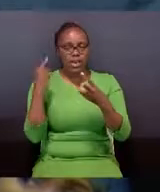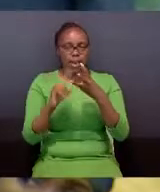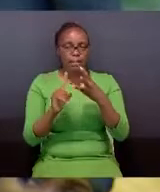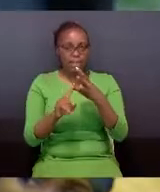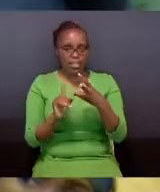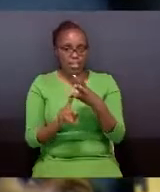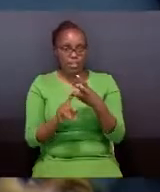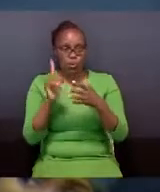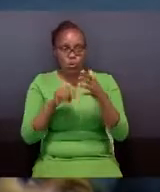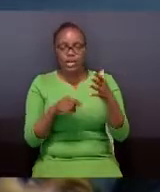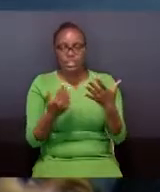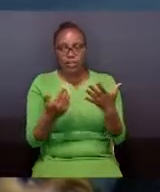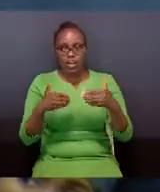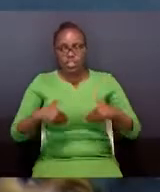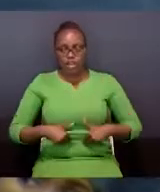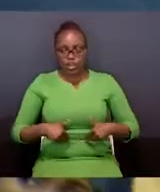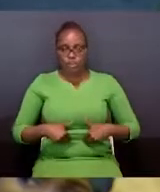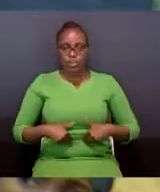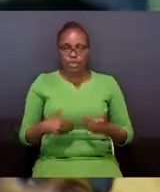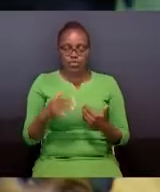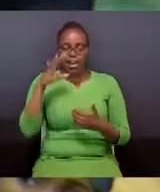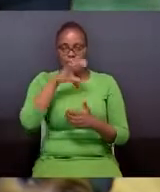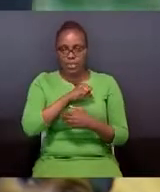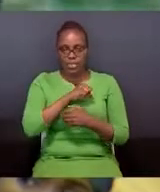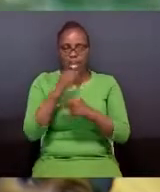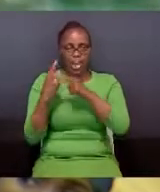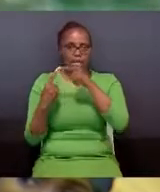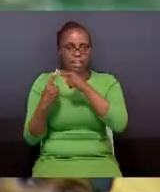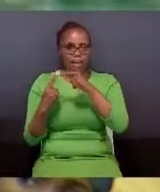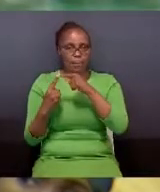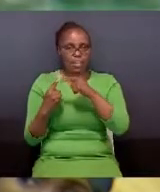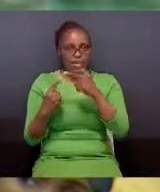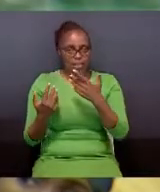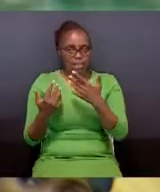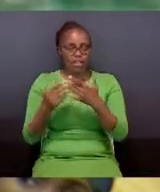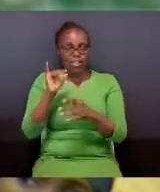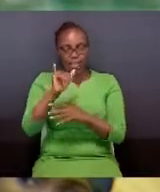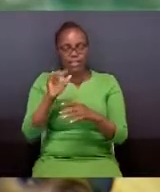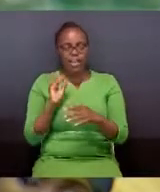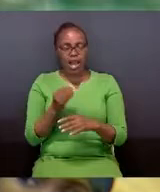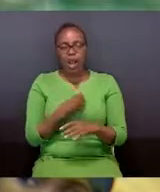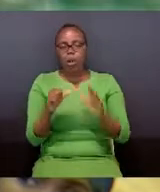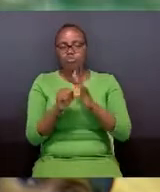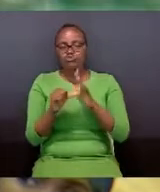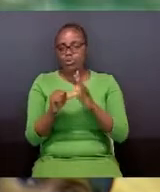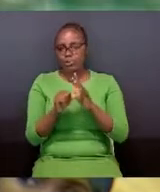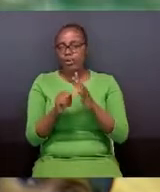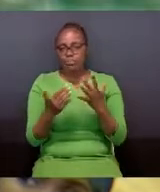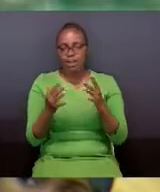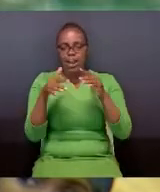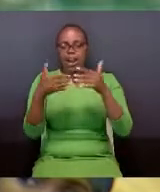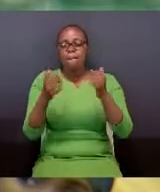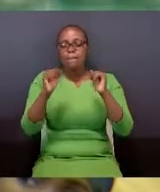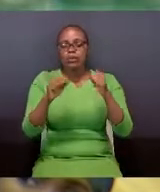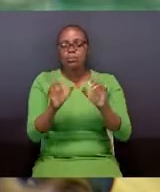third is the youth's lack of experience a hindrance? Is that our Achilles heel? How do we still